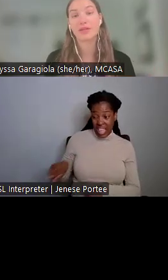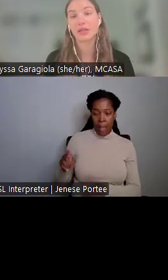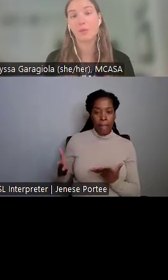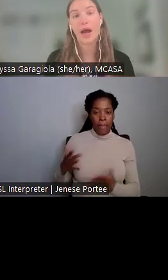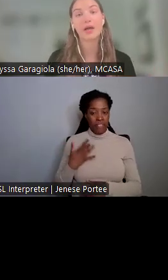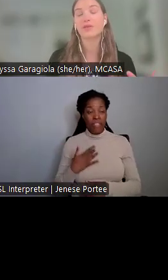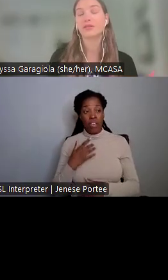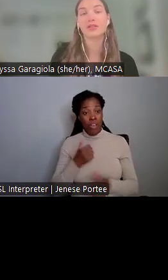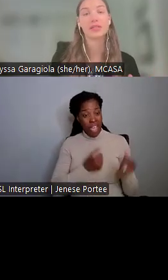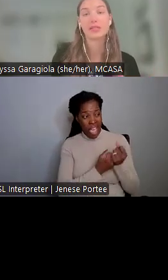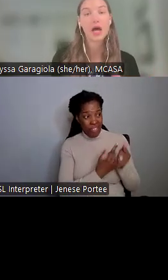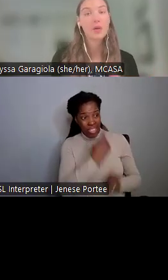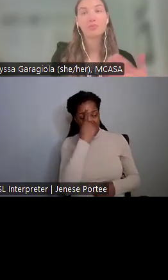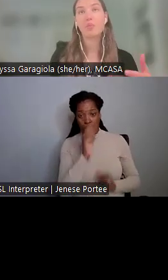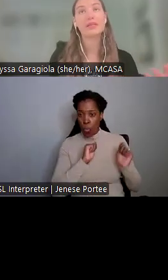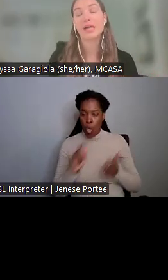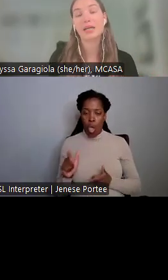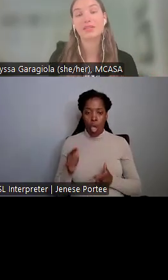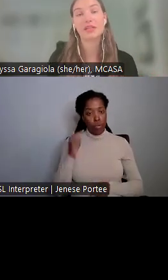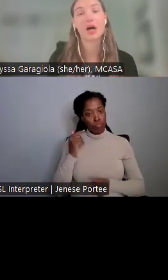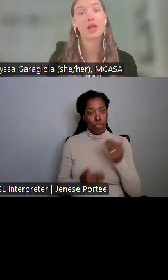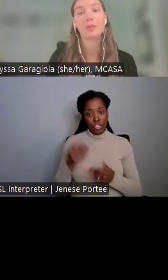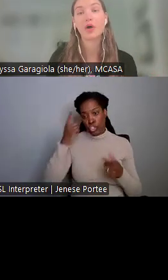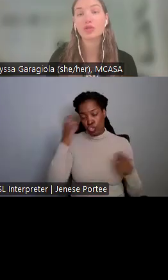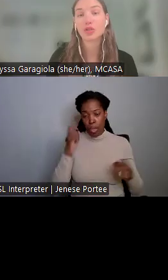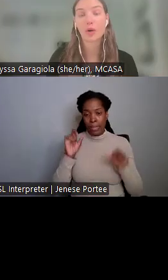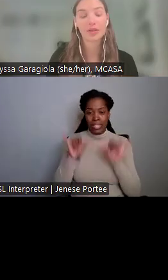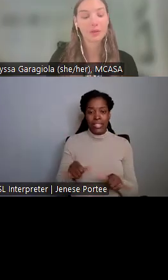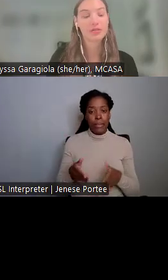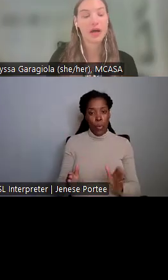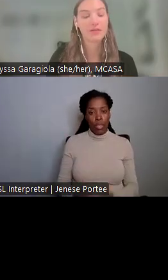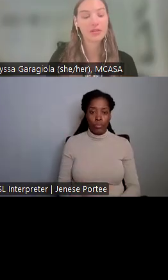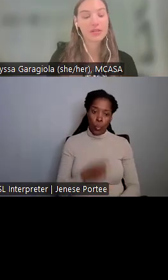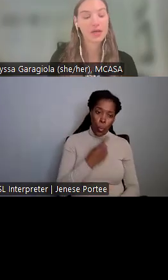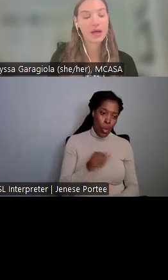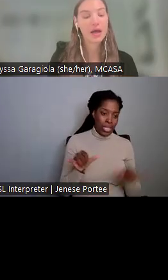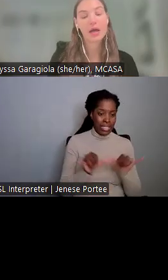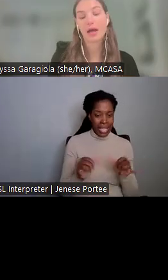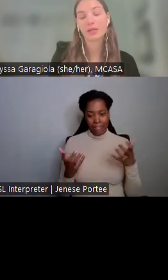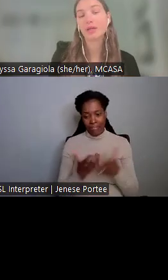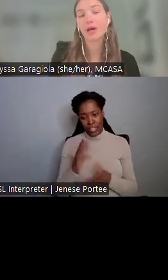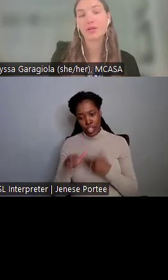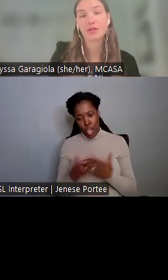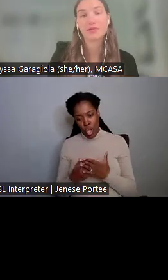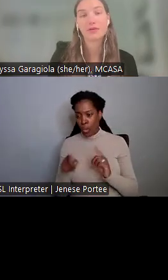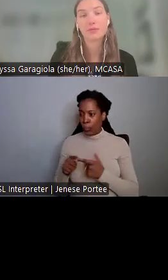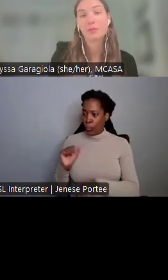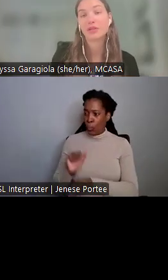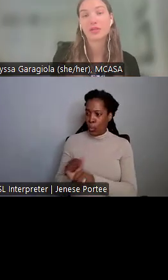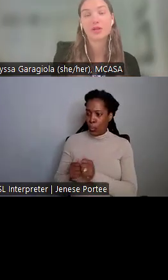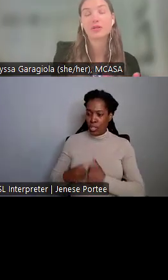processes trauma the same way, or that there's this one size fits all approach to working with survivors. And that can make